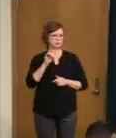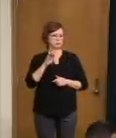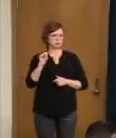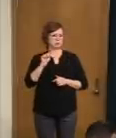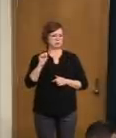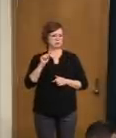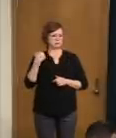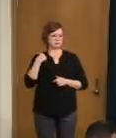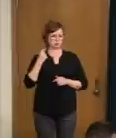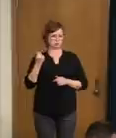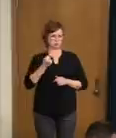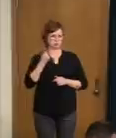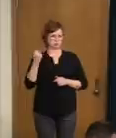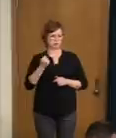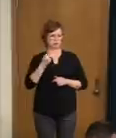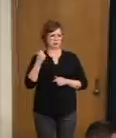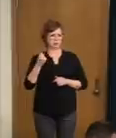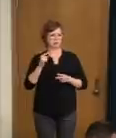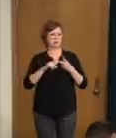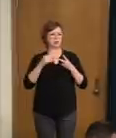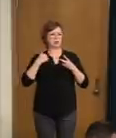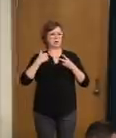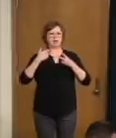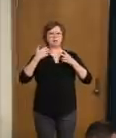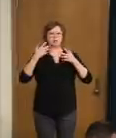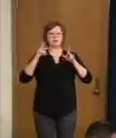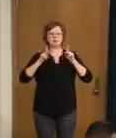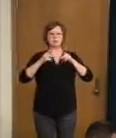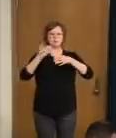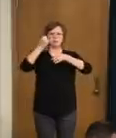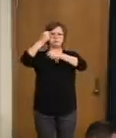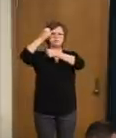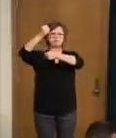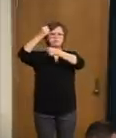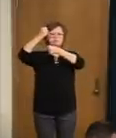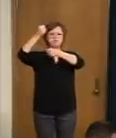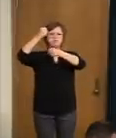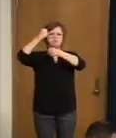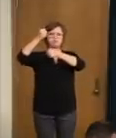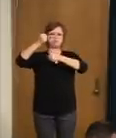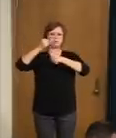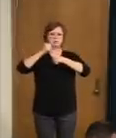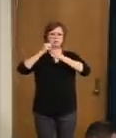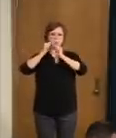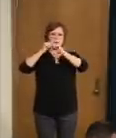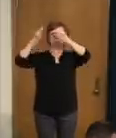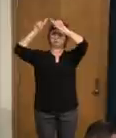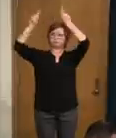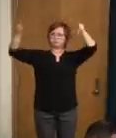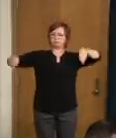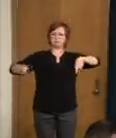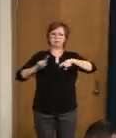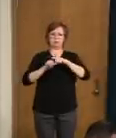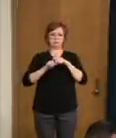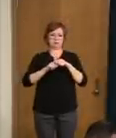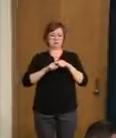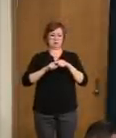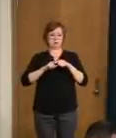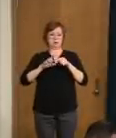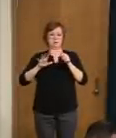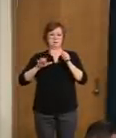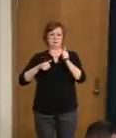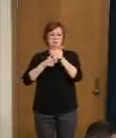press conference, after the last press conference, there was protesters following you to your vehicle. What was your reaction to that, and have you